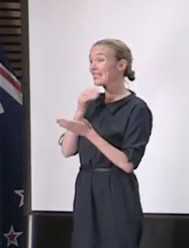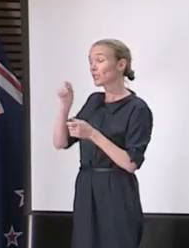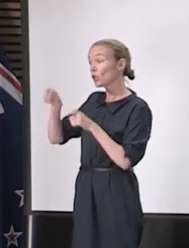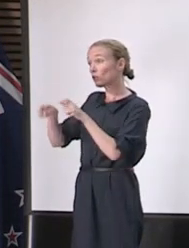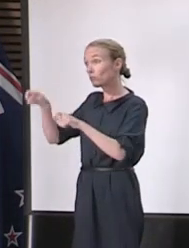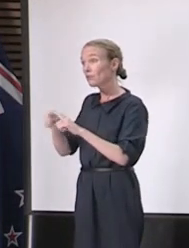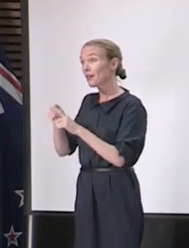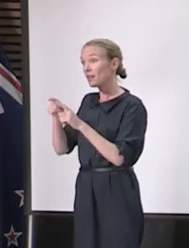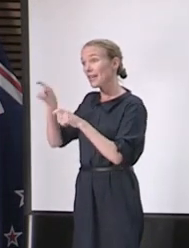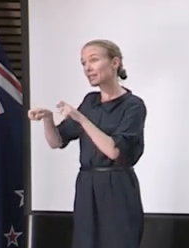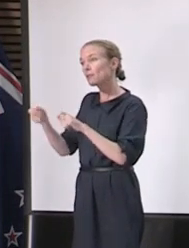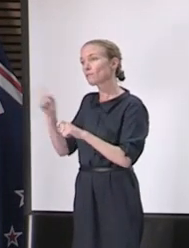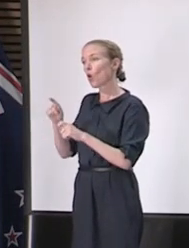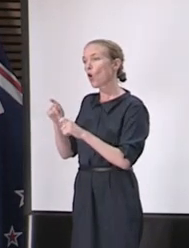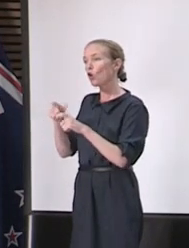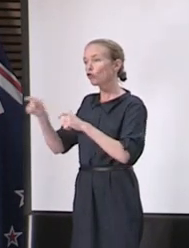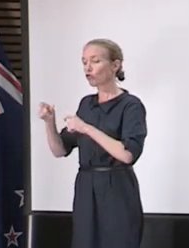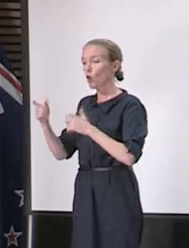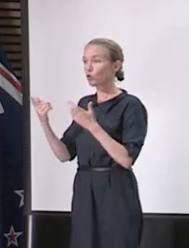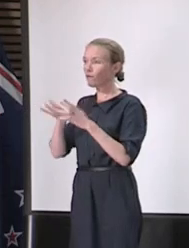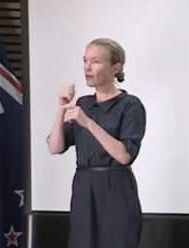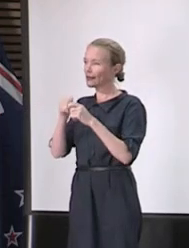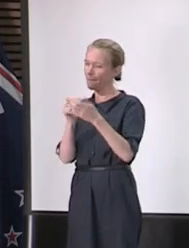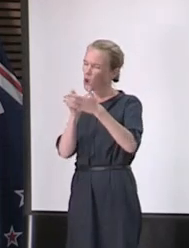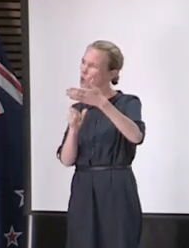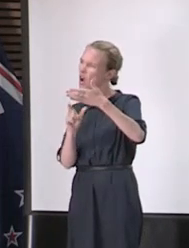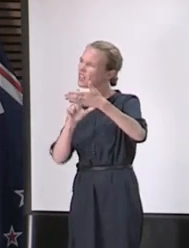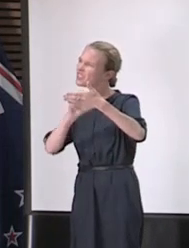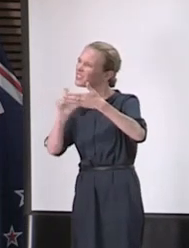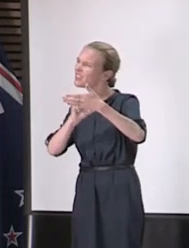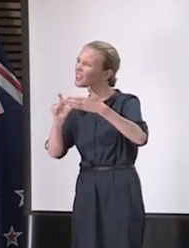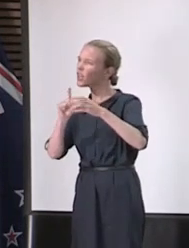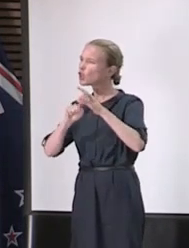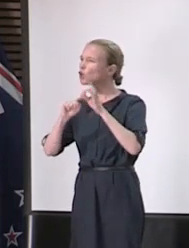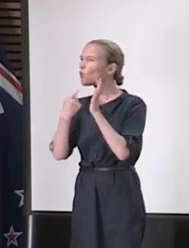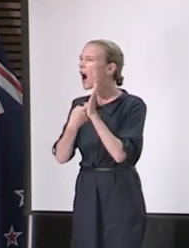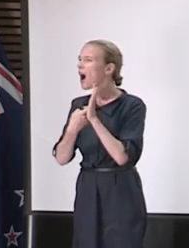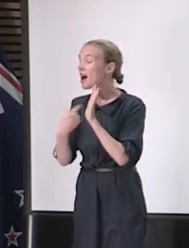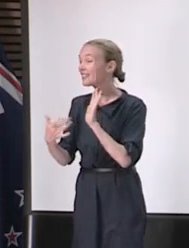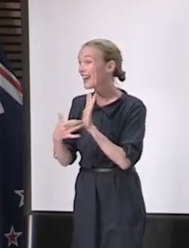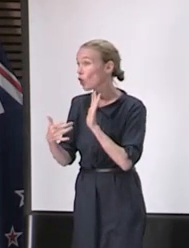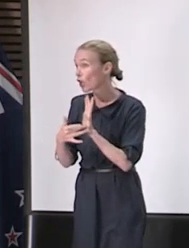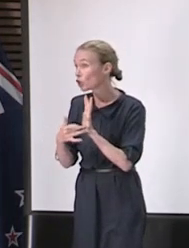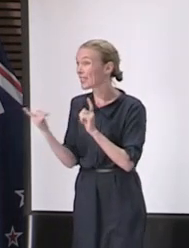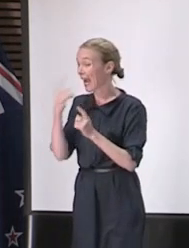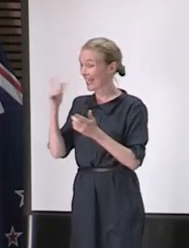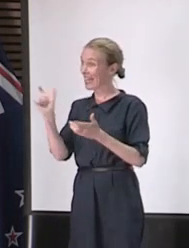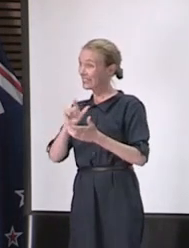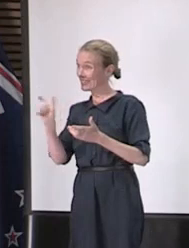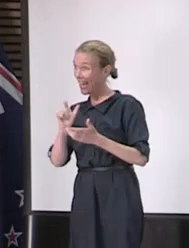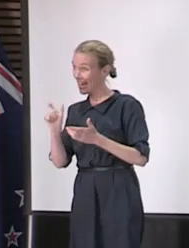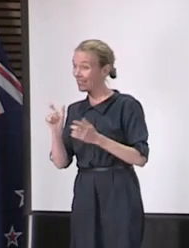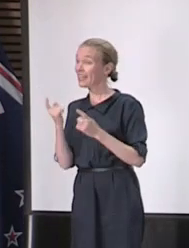technology, which means that someone might just scan before going into a premise, and then they're the ones holding that data. So if they